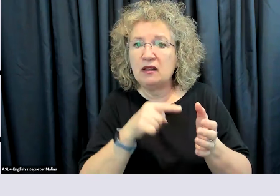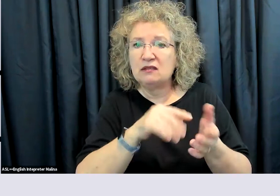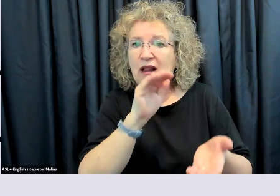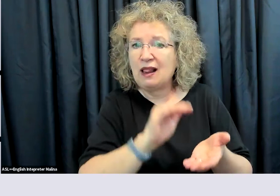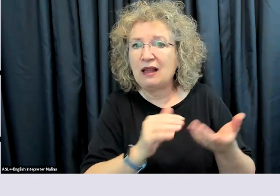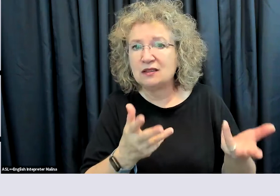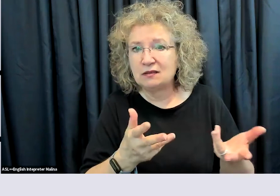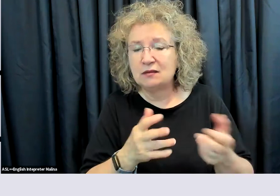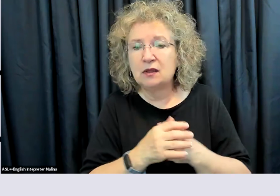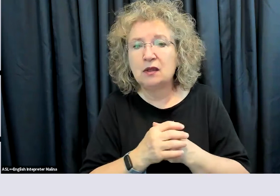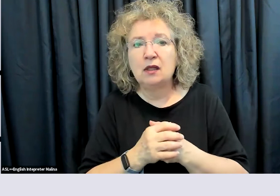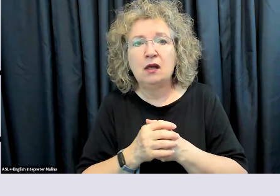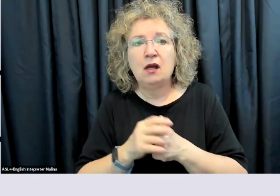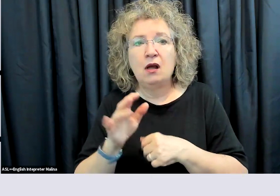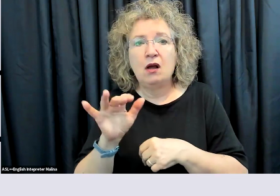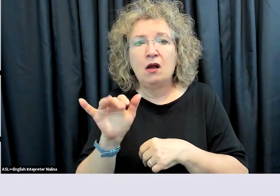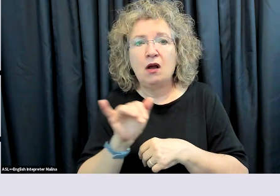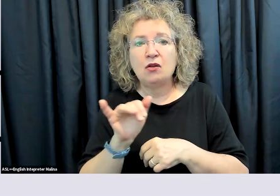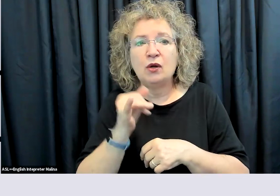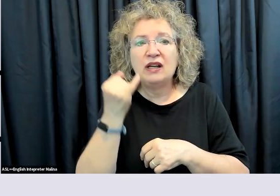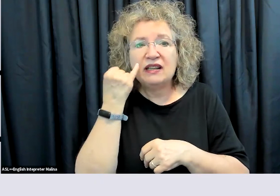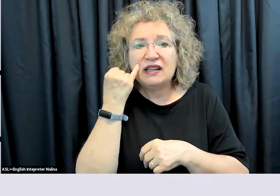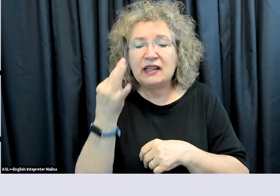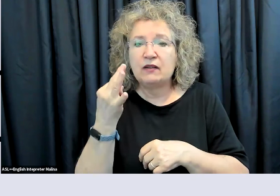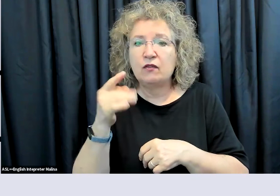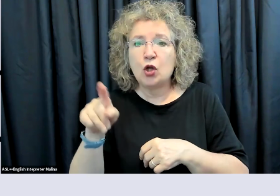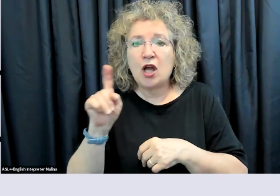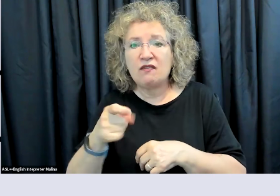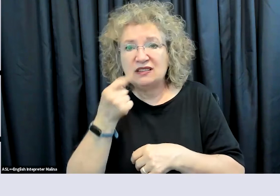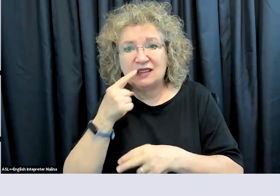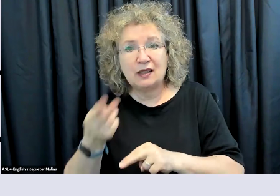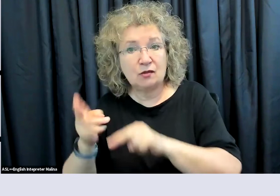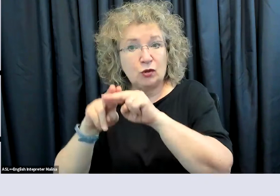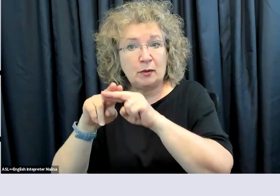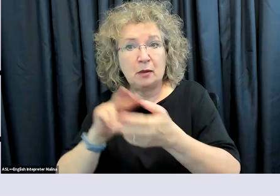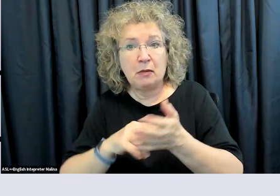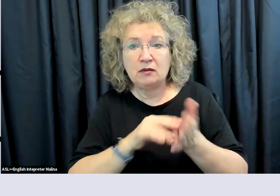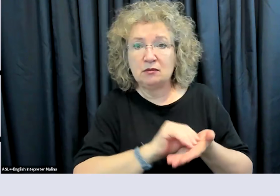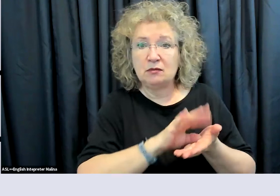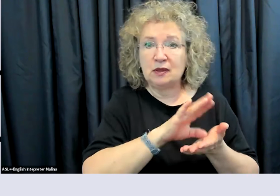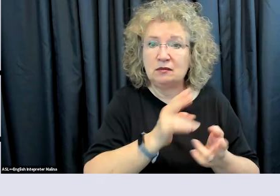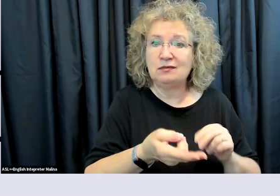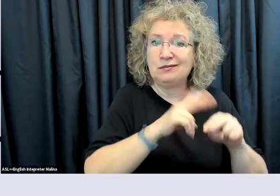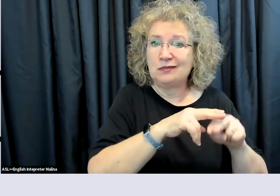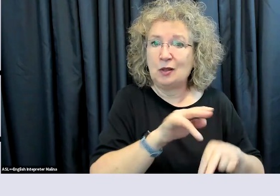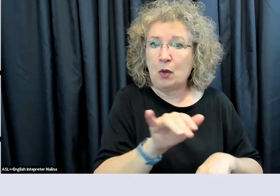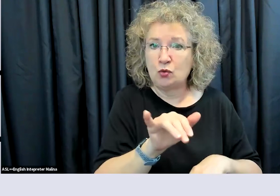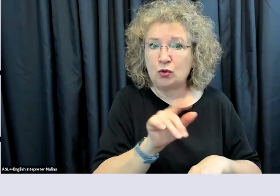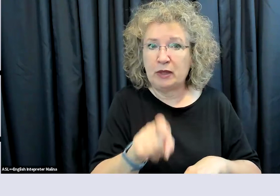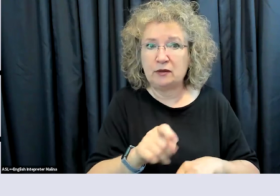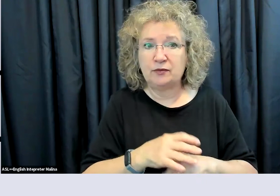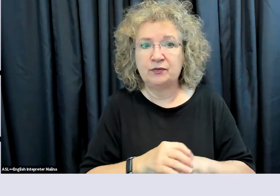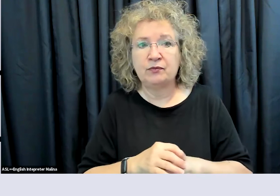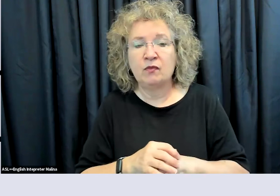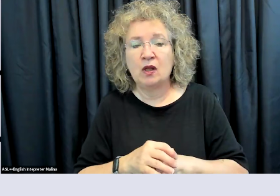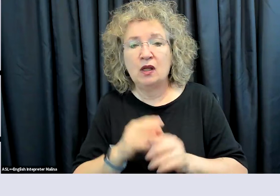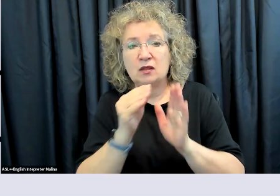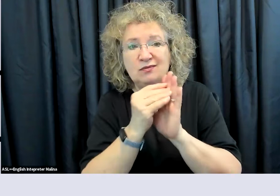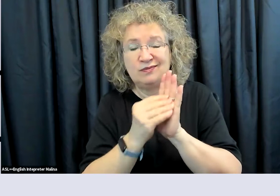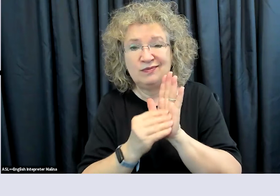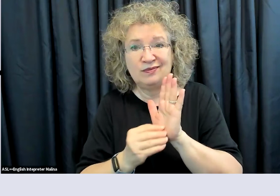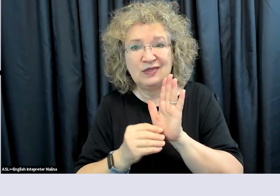informed. New caregivers, doctors, pharmacies, or service animals should be documented. Next